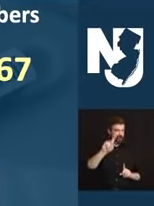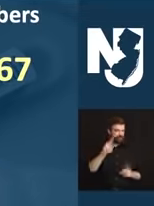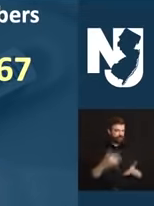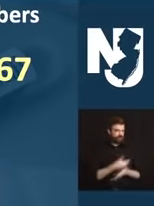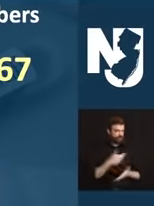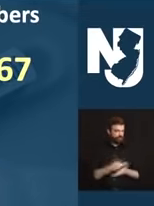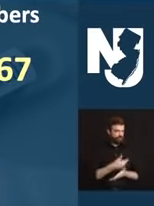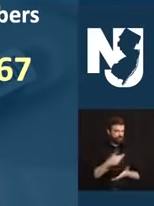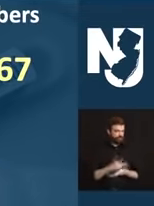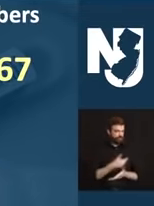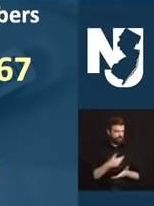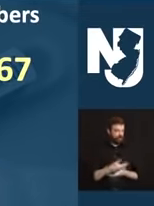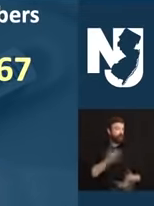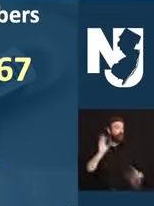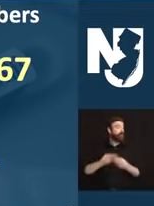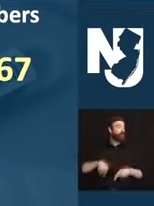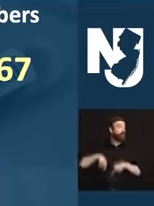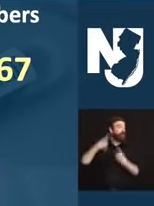now